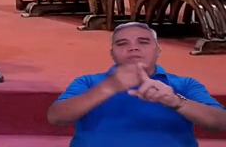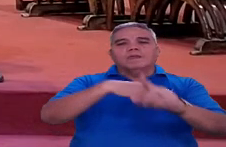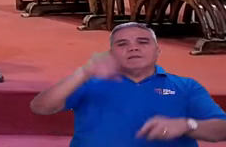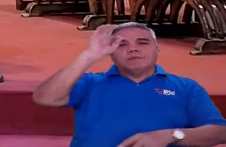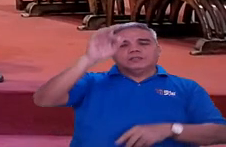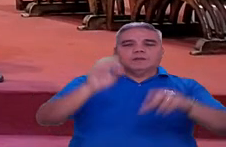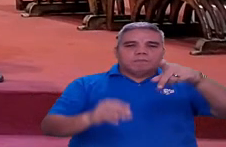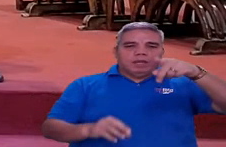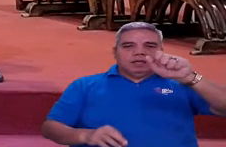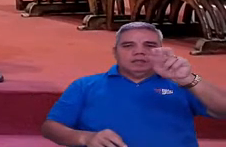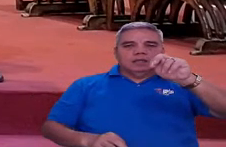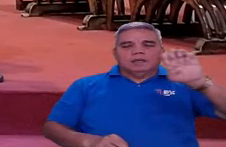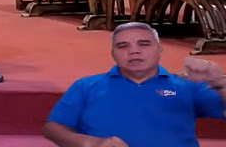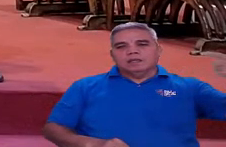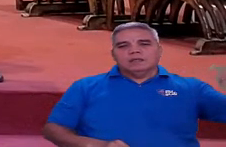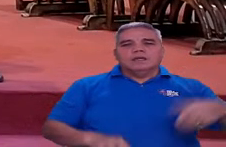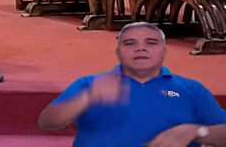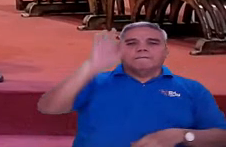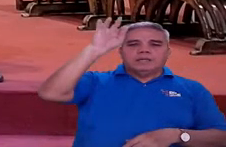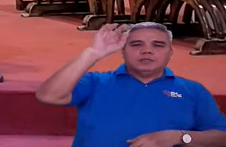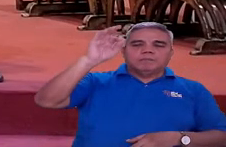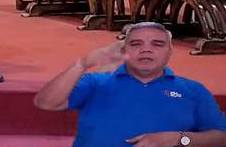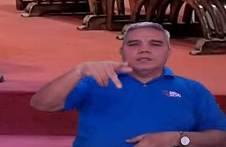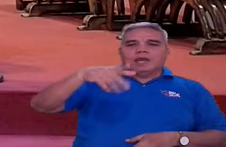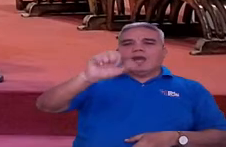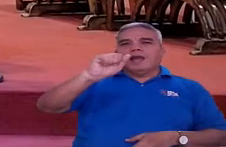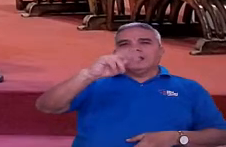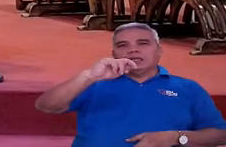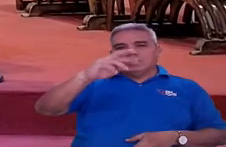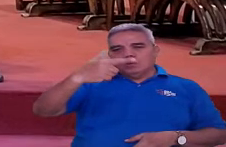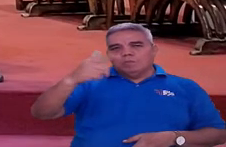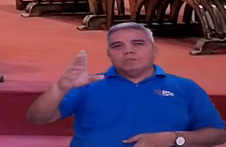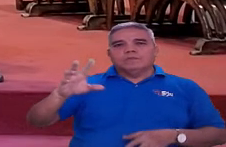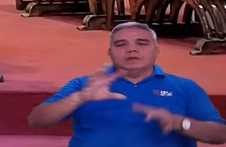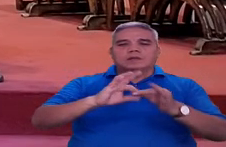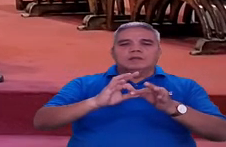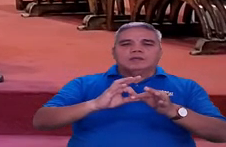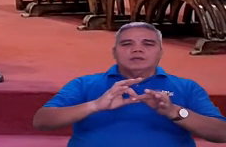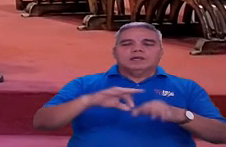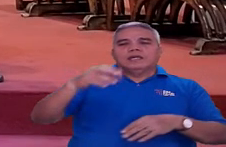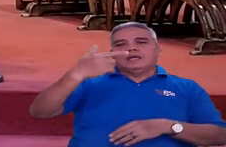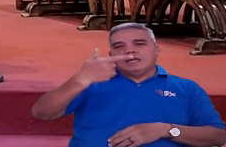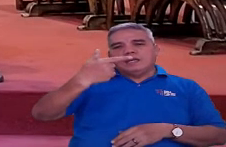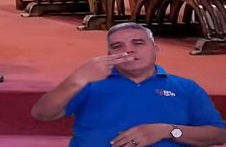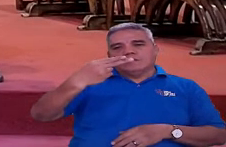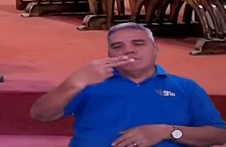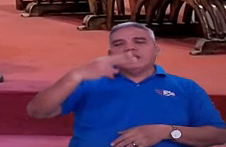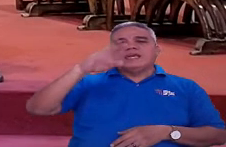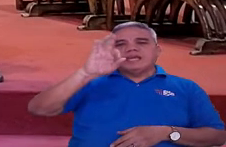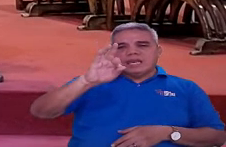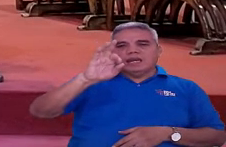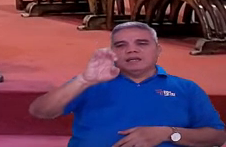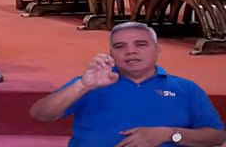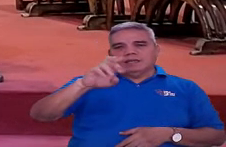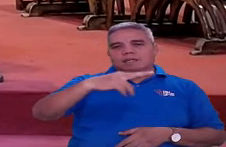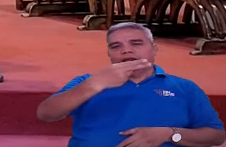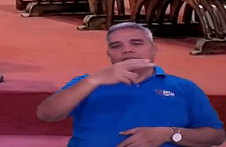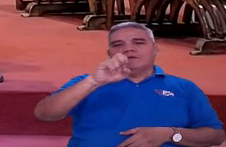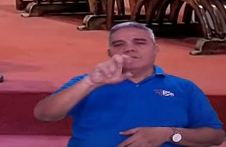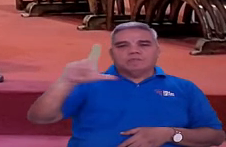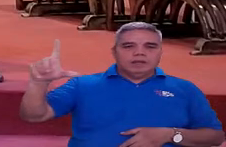Pastor Mrs. Panag, Pastor Mrs. Angub, Pastor Mrs. Rehir